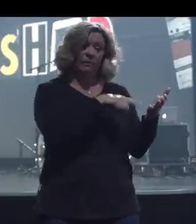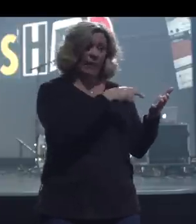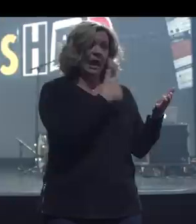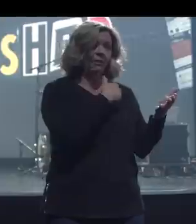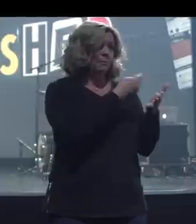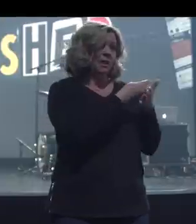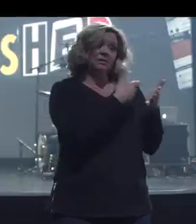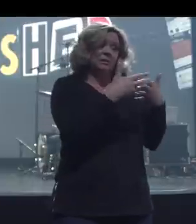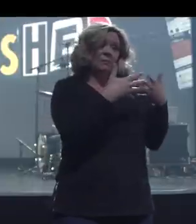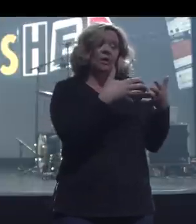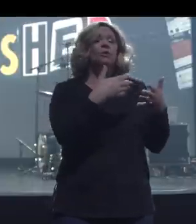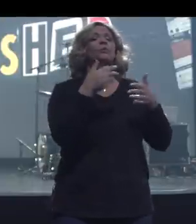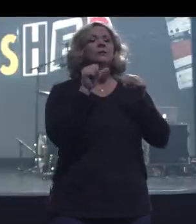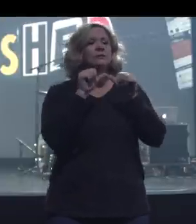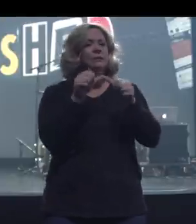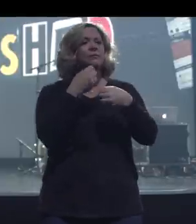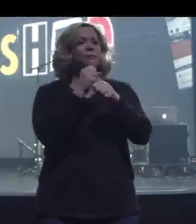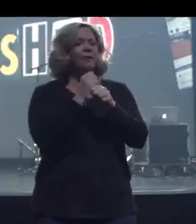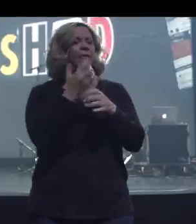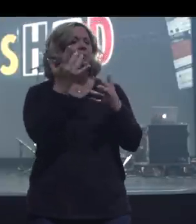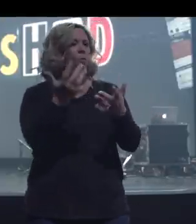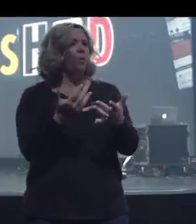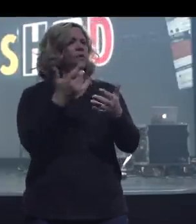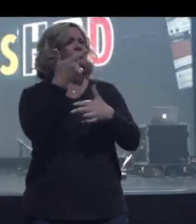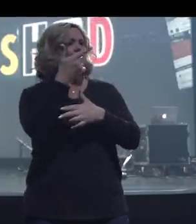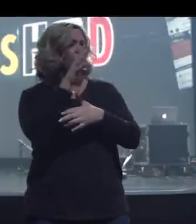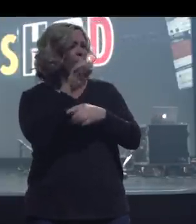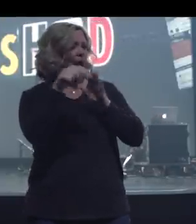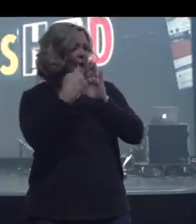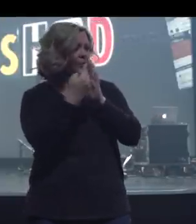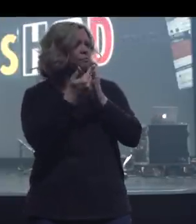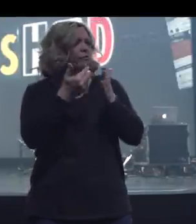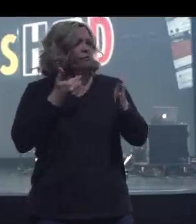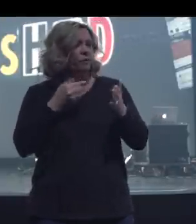even if they had the money, we made them wait 24 hours before